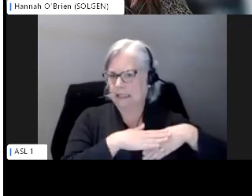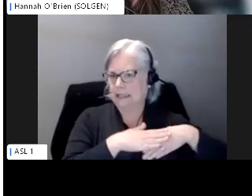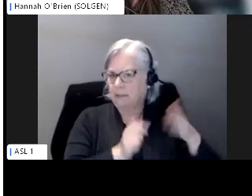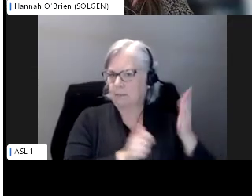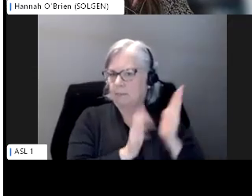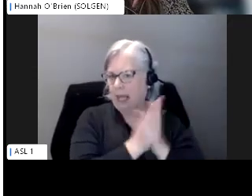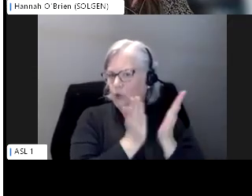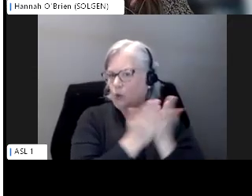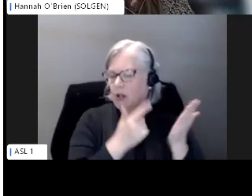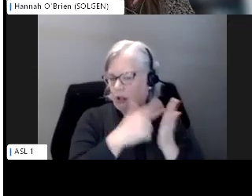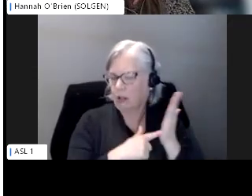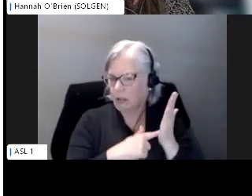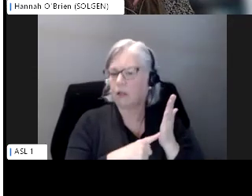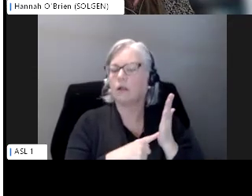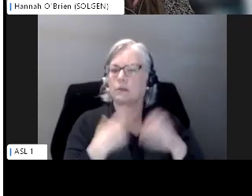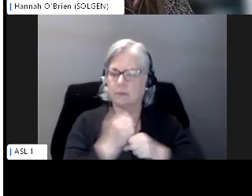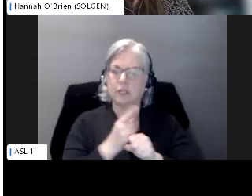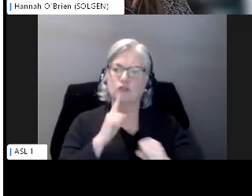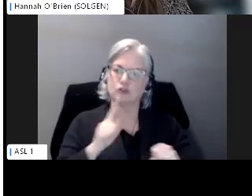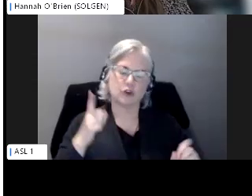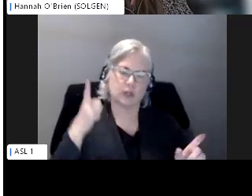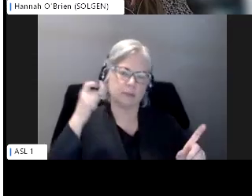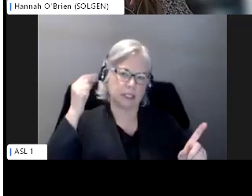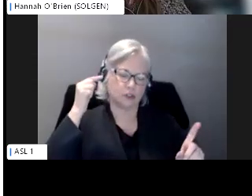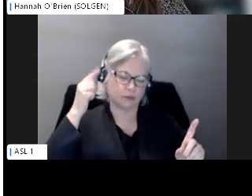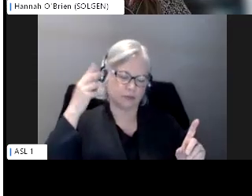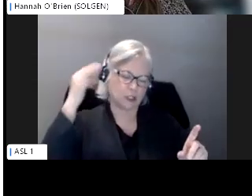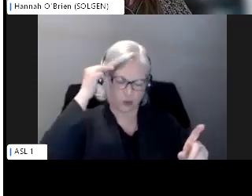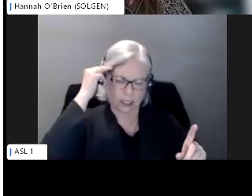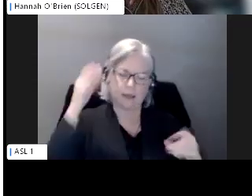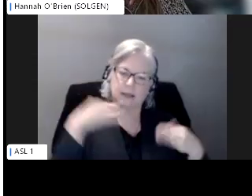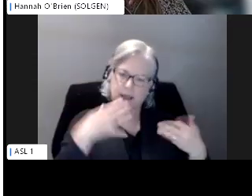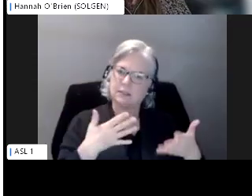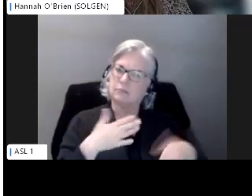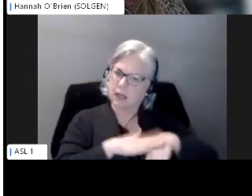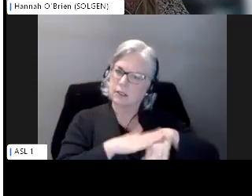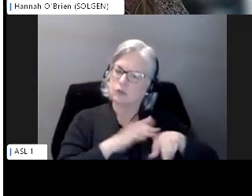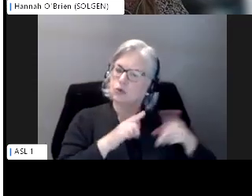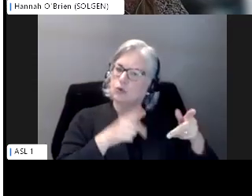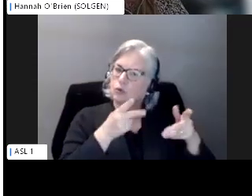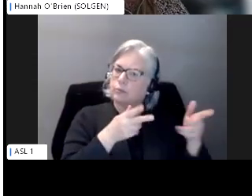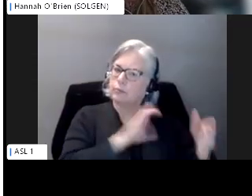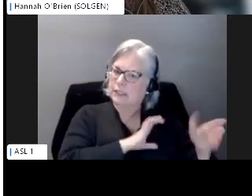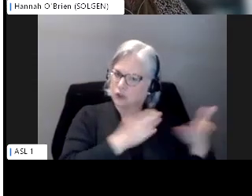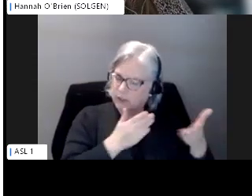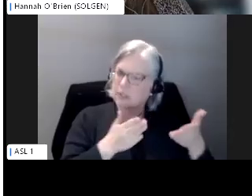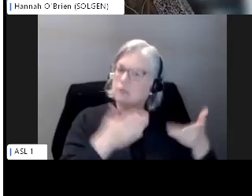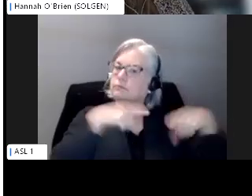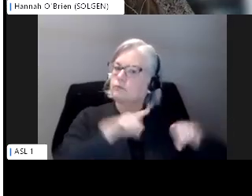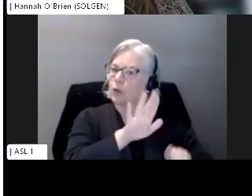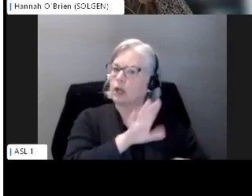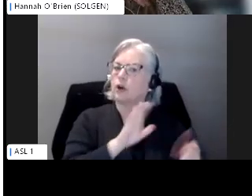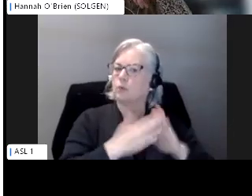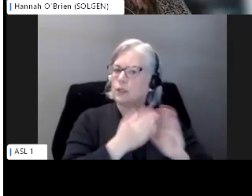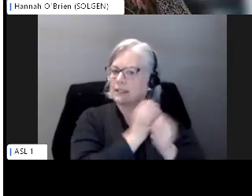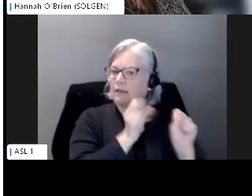which ensures ministry guidance to Ontario Police Services and is in alignment with the Community Safety and Policing Act. They